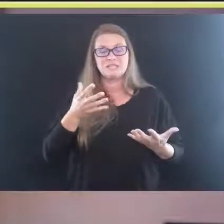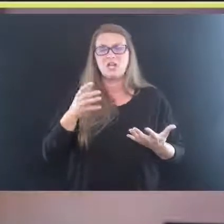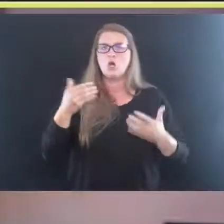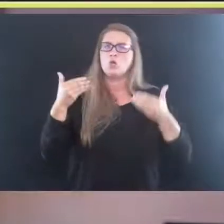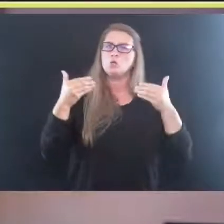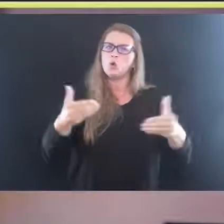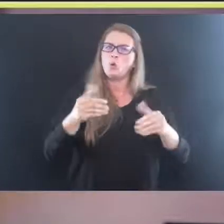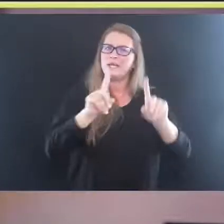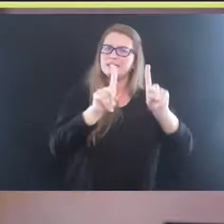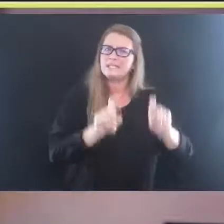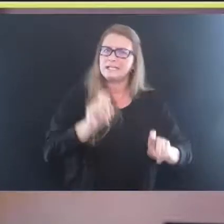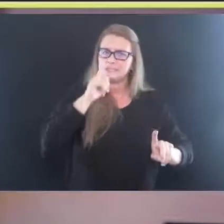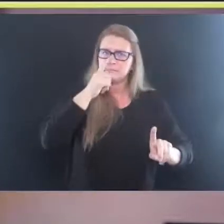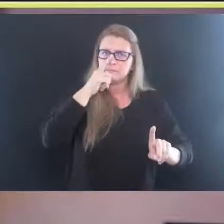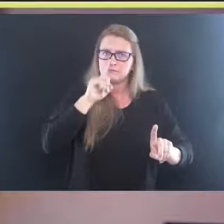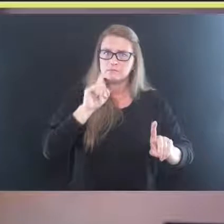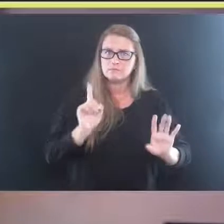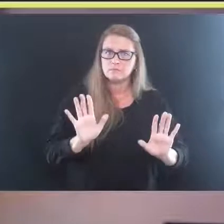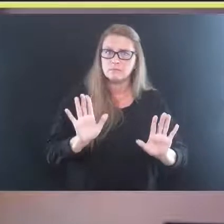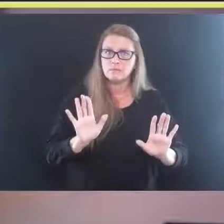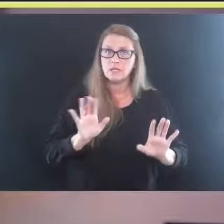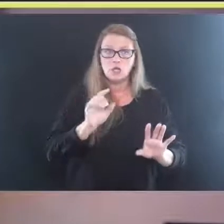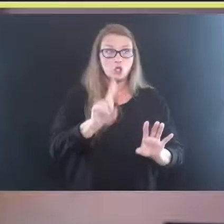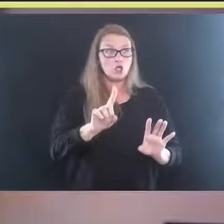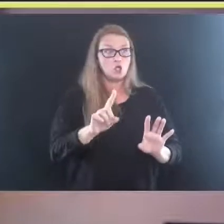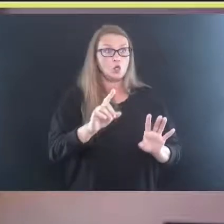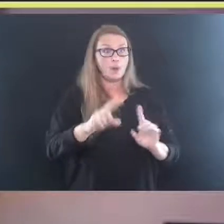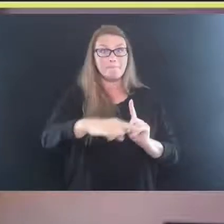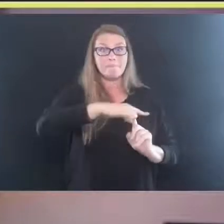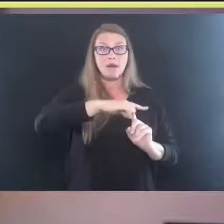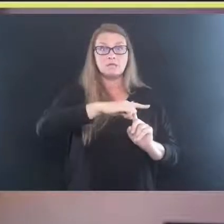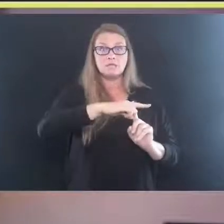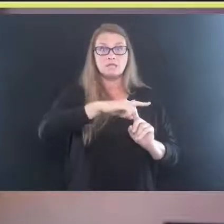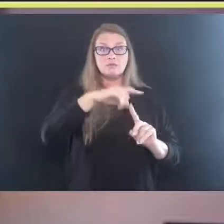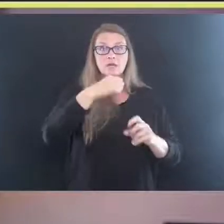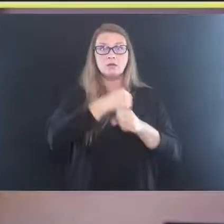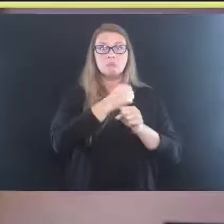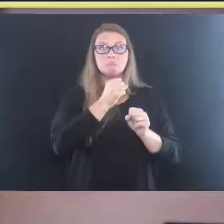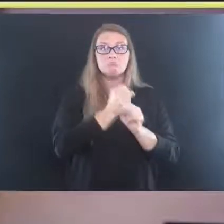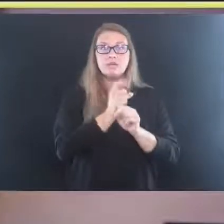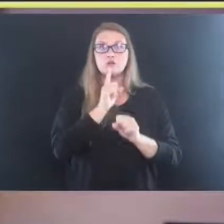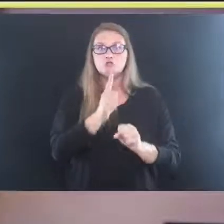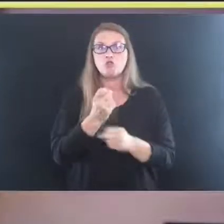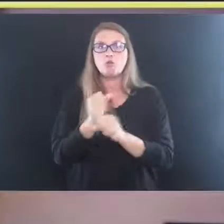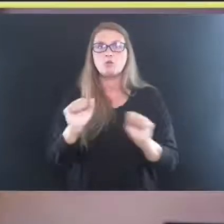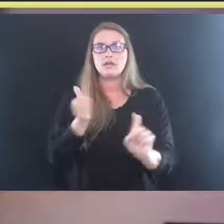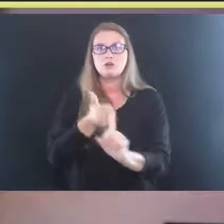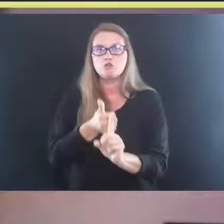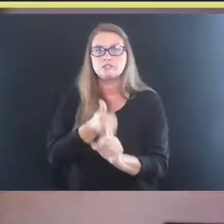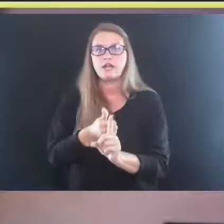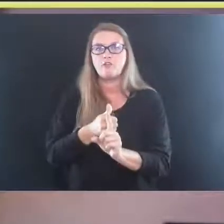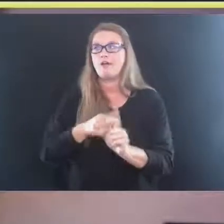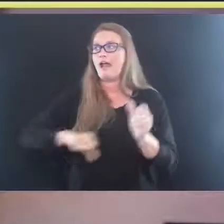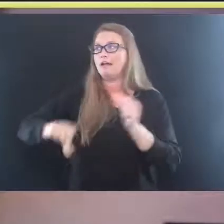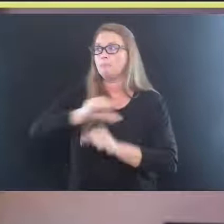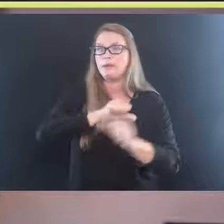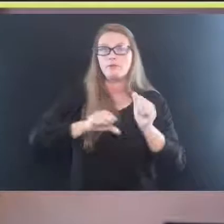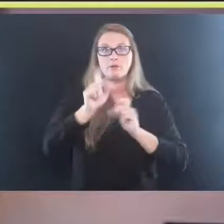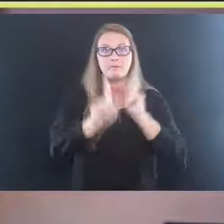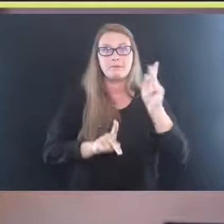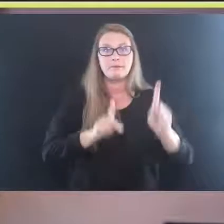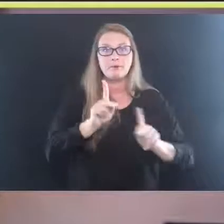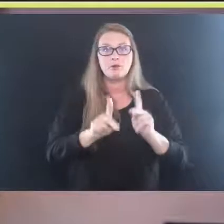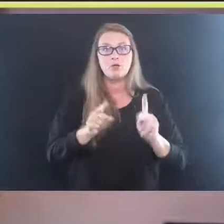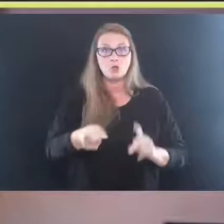And if you test positive, isolate and make sure that you are protecting yourself and protecting each other. And if you're in a high